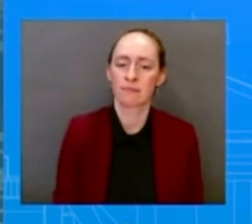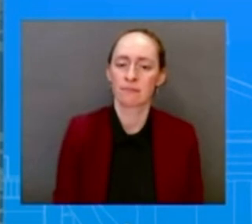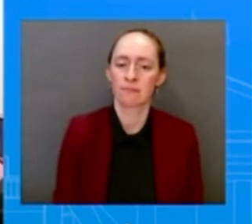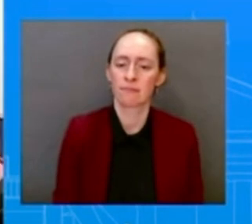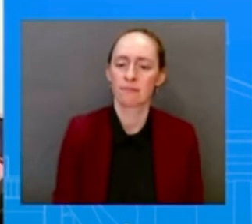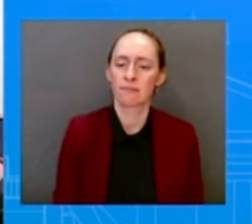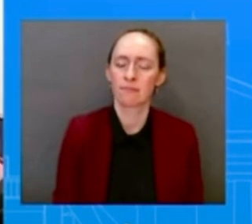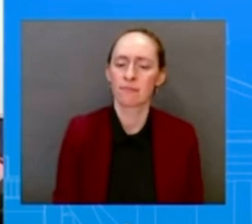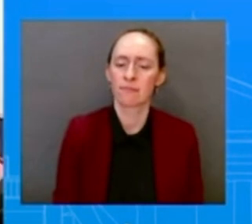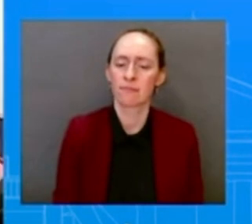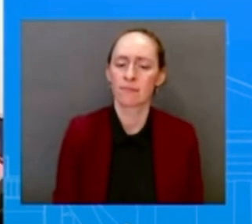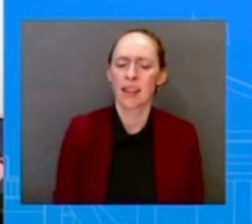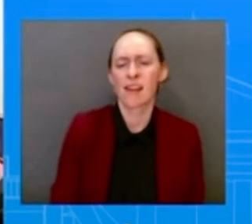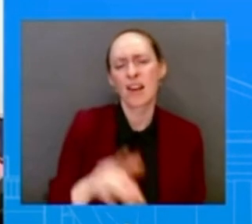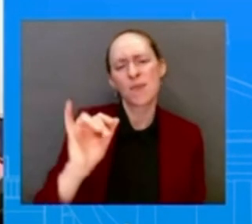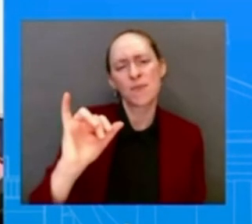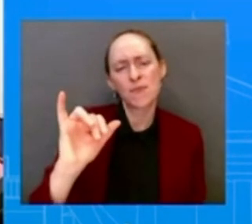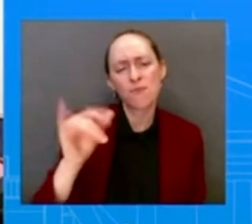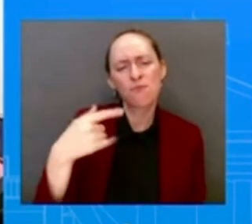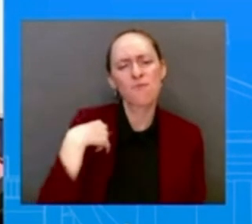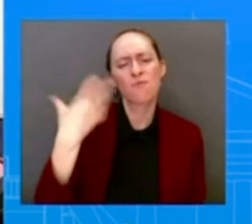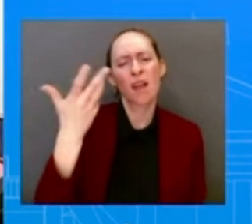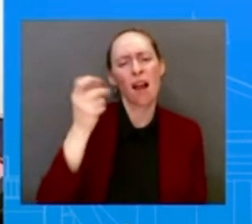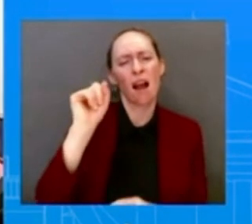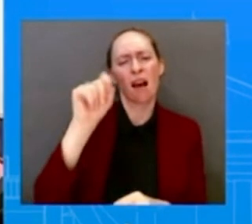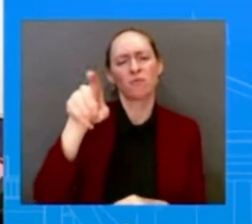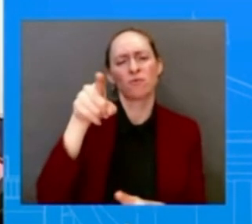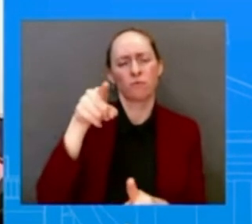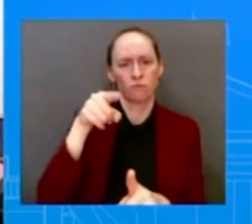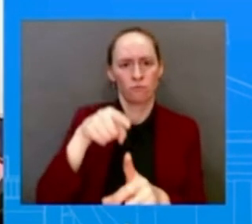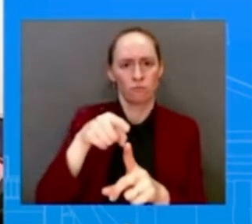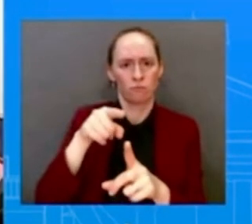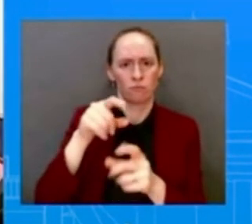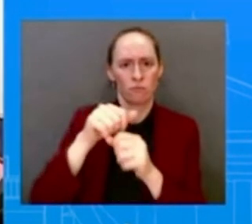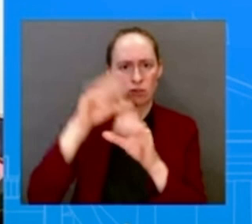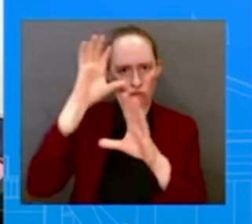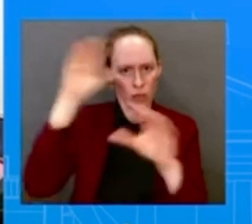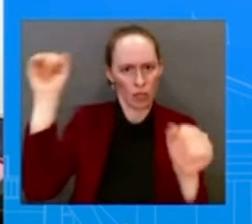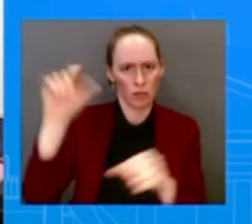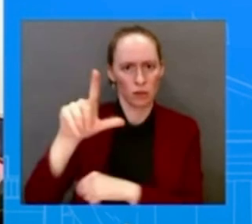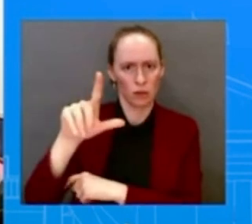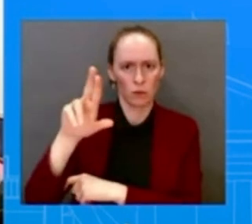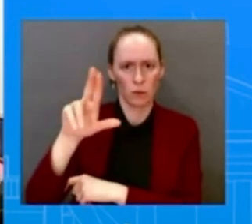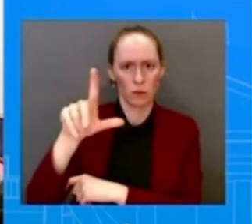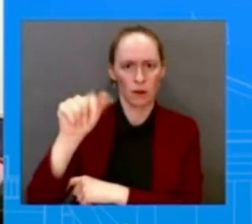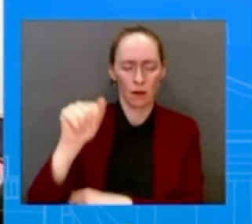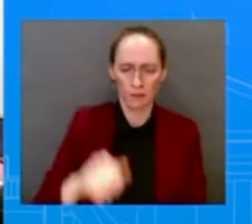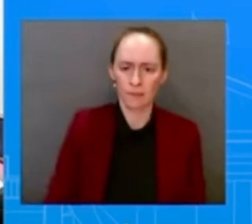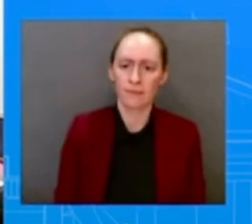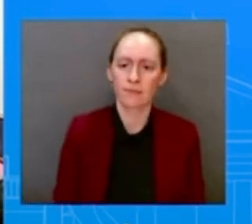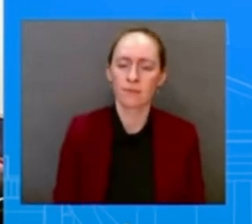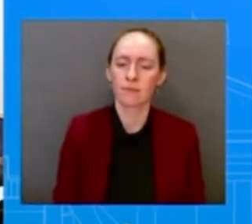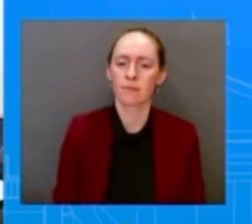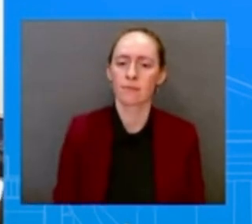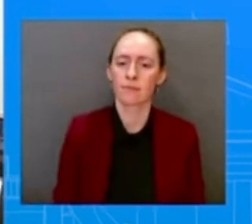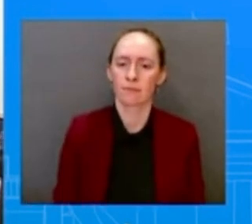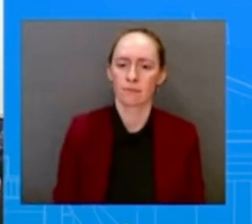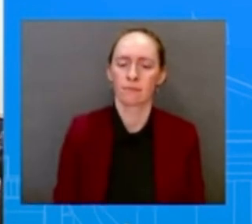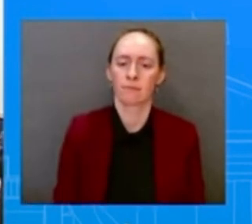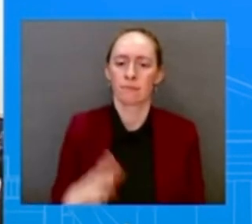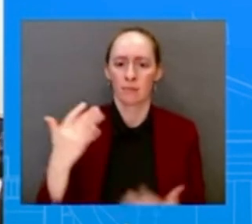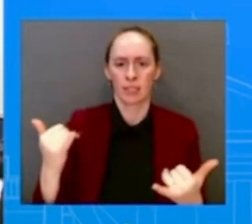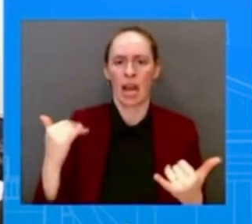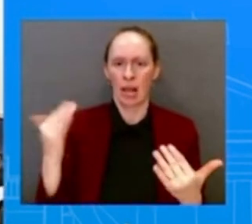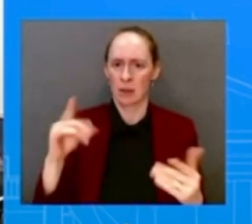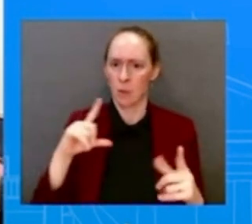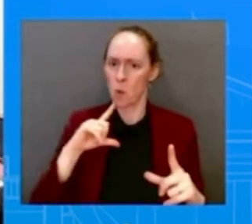Turkey. But really briefly, can you speak to rumors that there is another Chinese balloon above Alaska or any other parts of U.S. territory that the U.S.